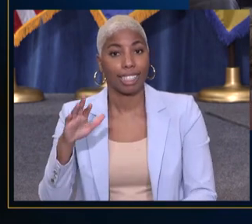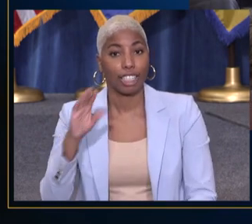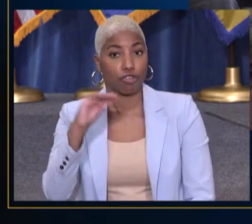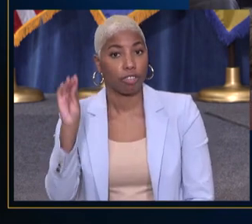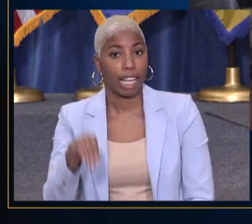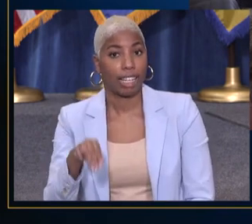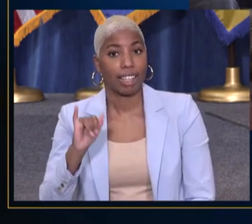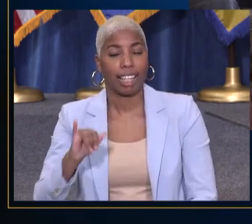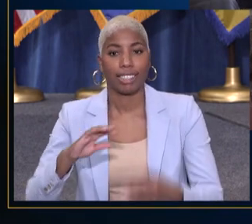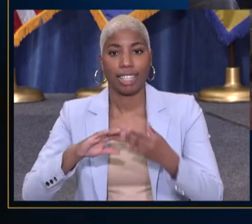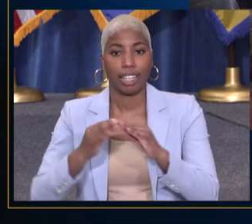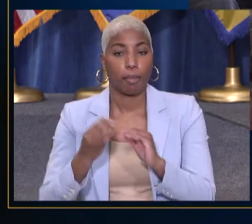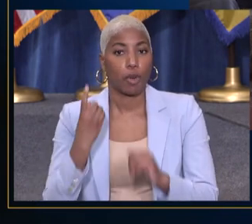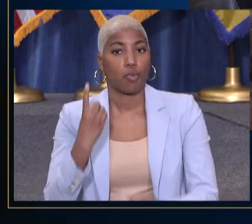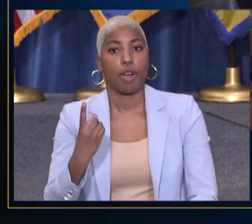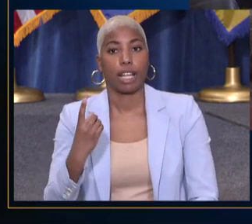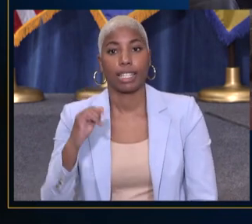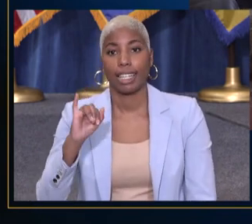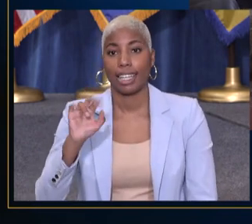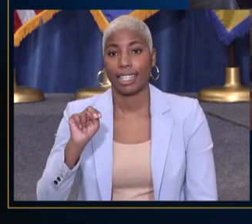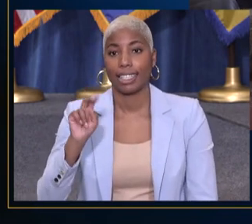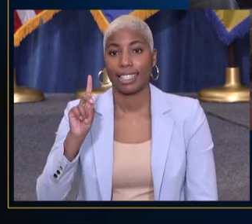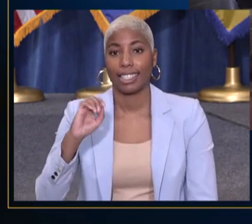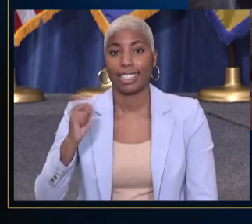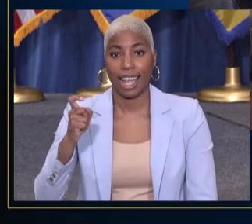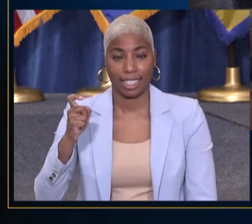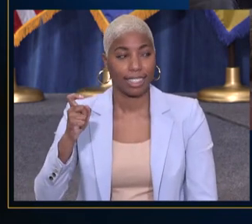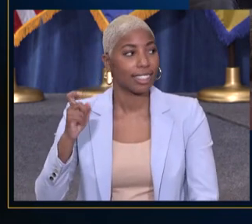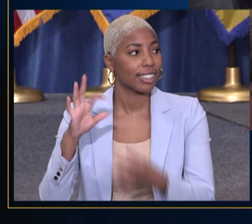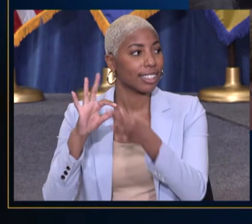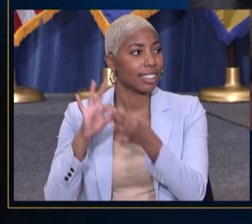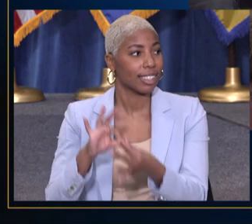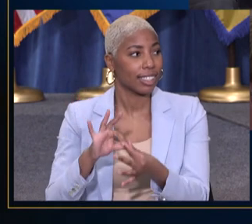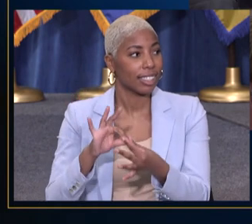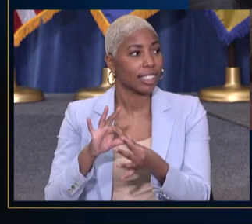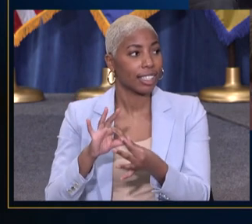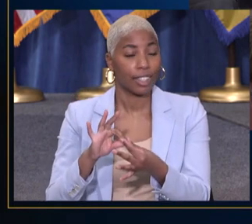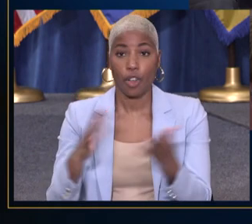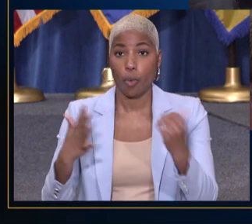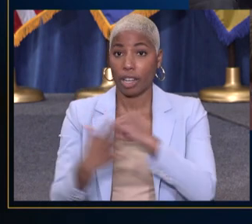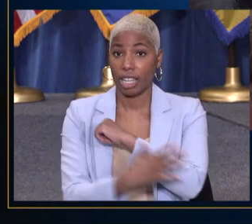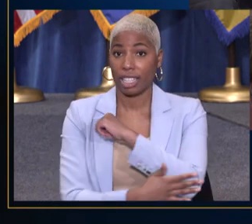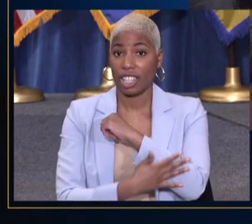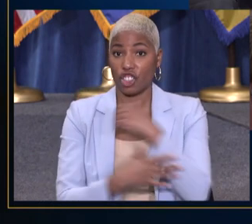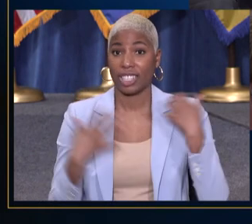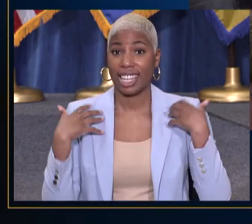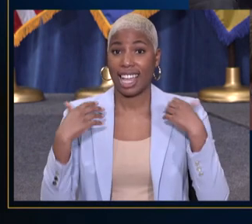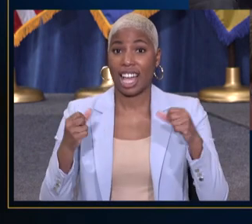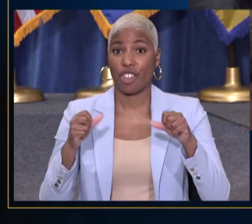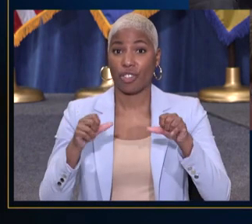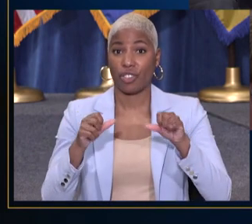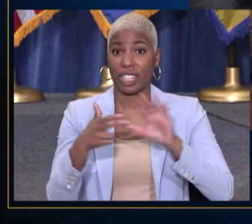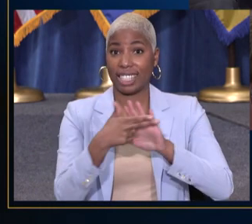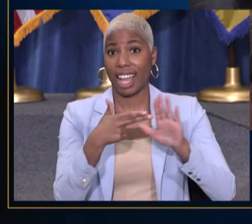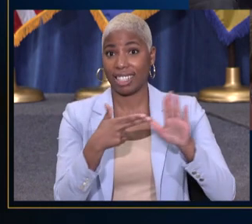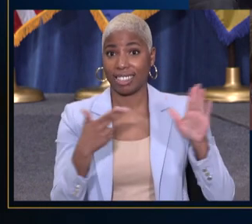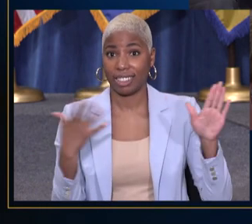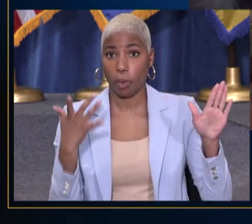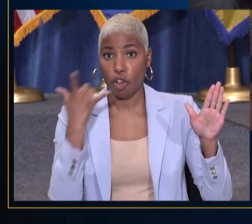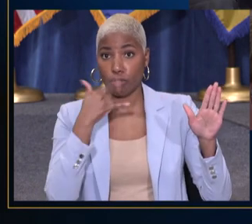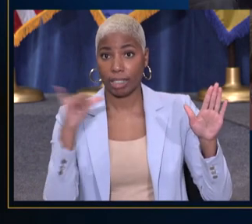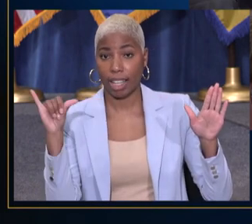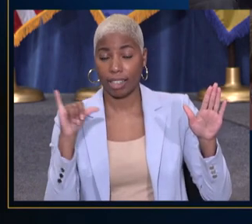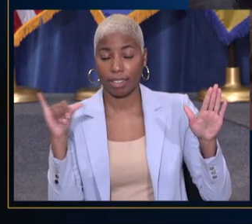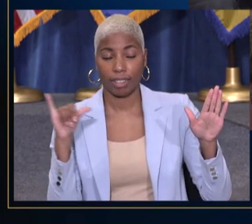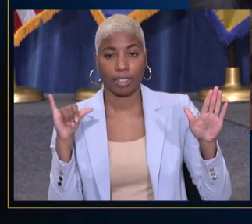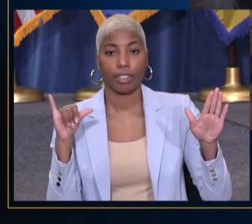one index as to what a country's health status really is. And